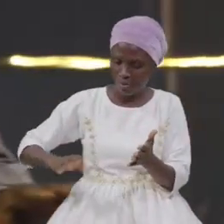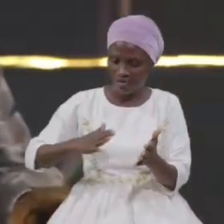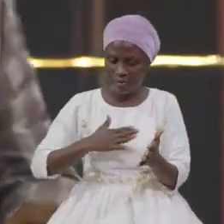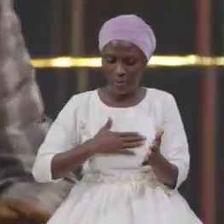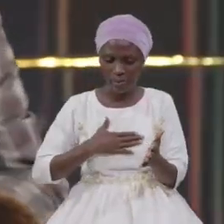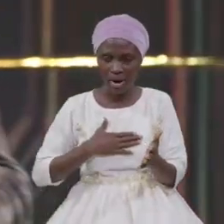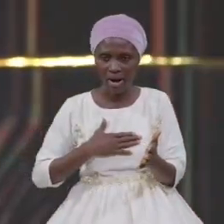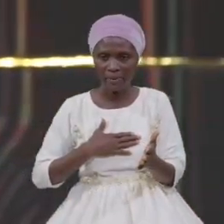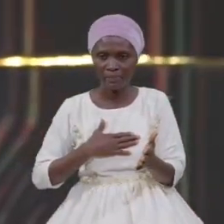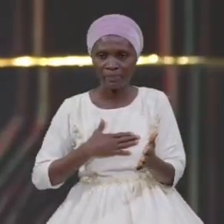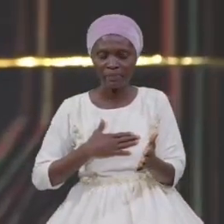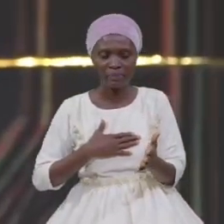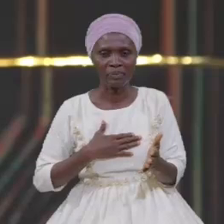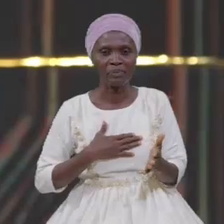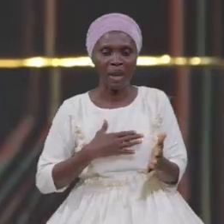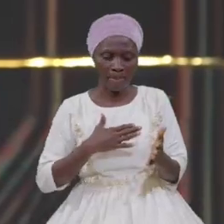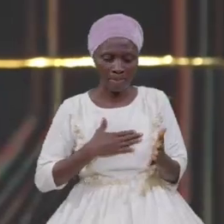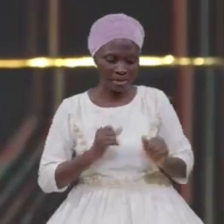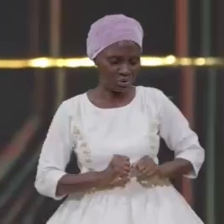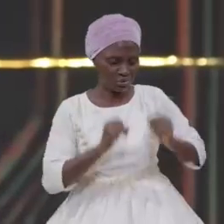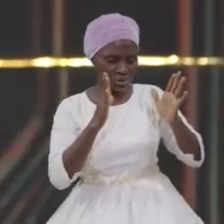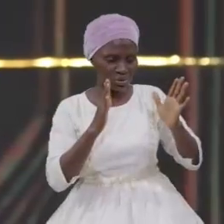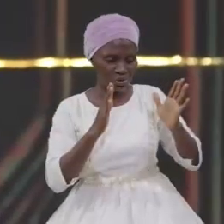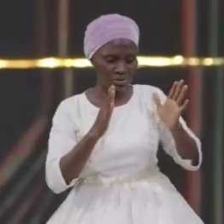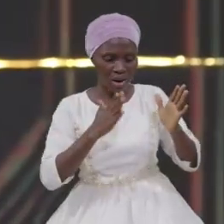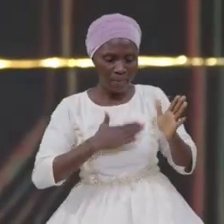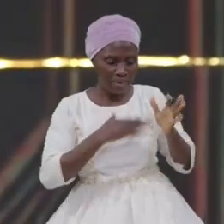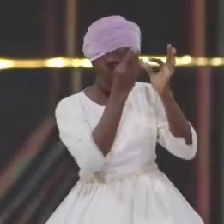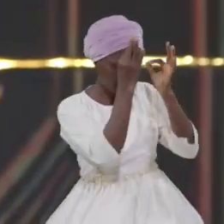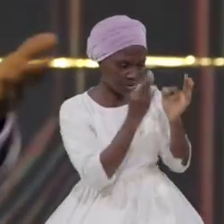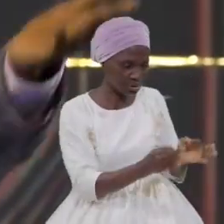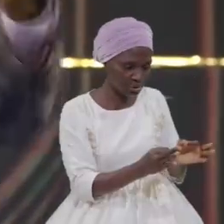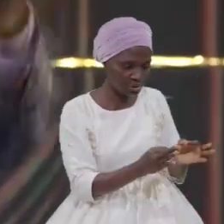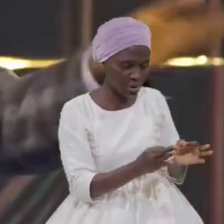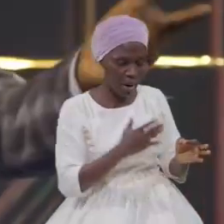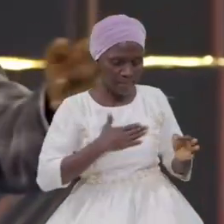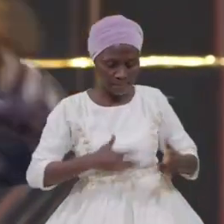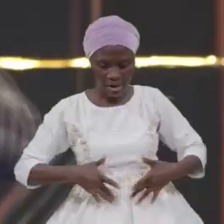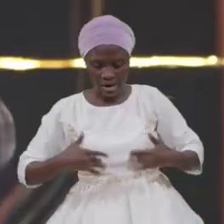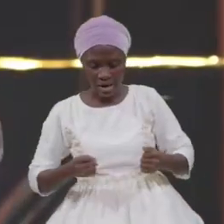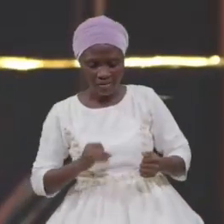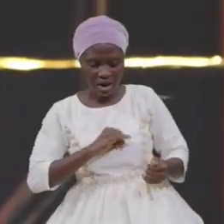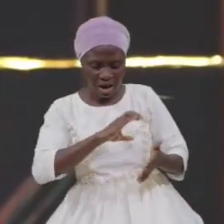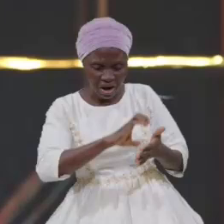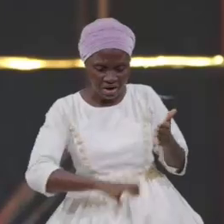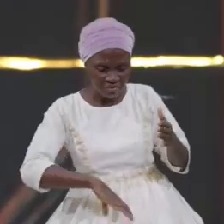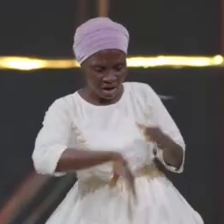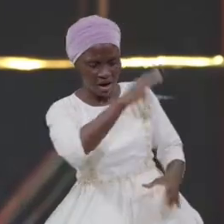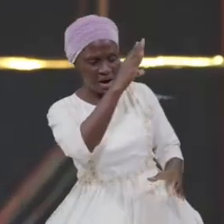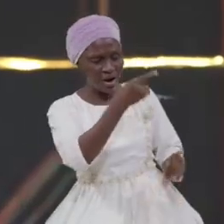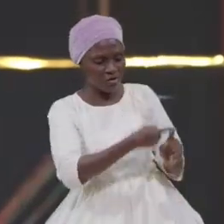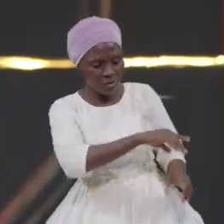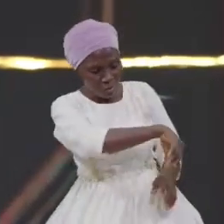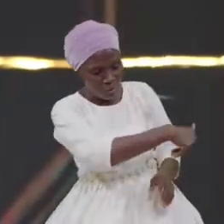I remove my submission, I remove my heart, my life, away from other